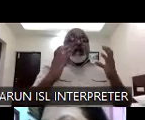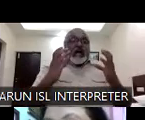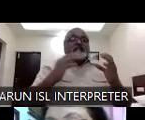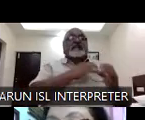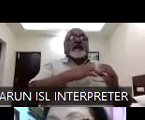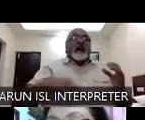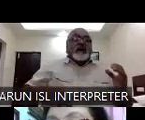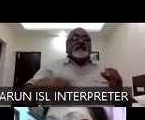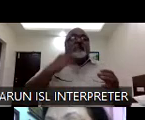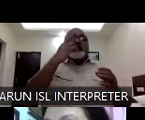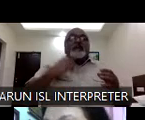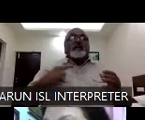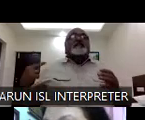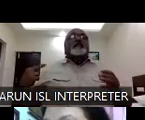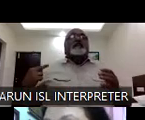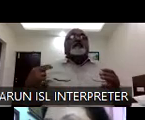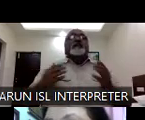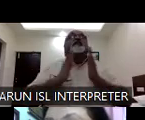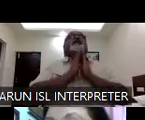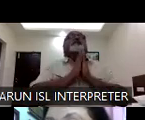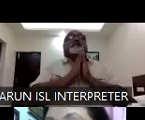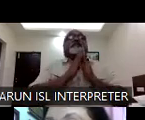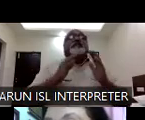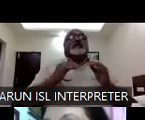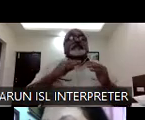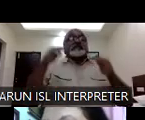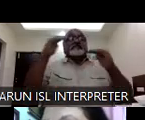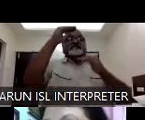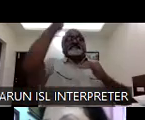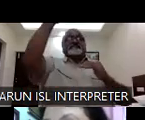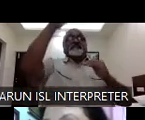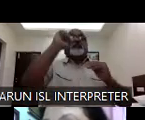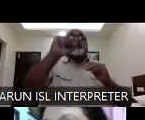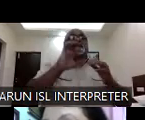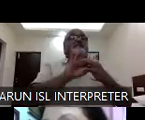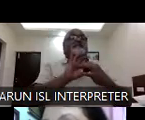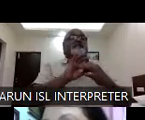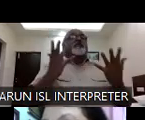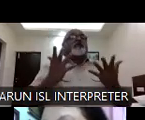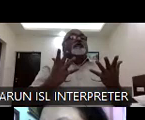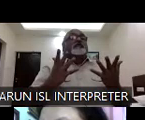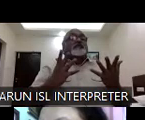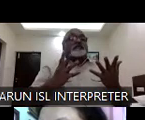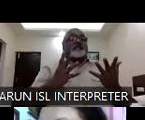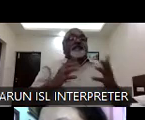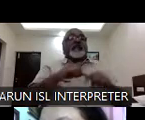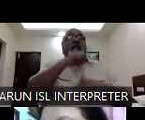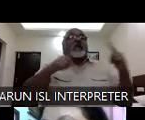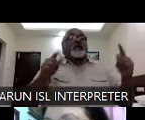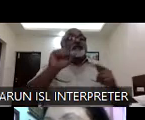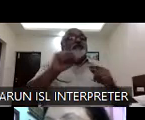religion, the status which you belong to, the class, the language you